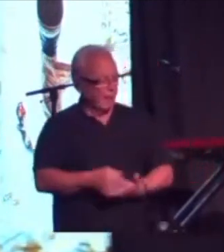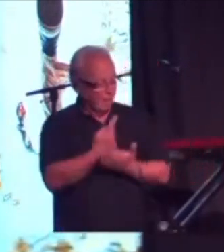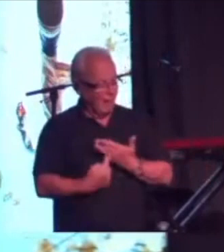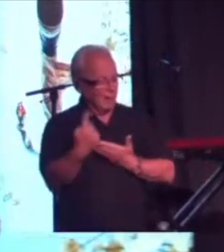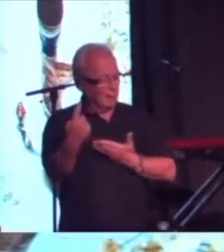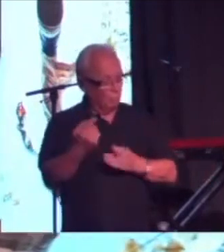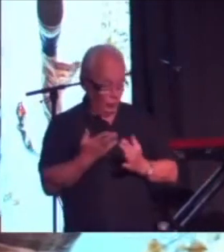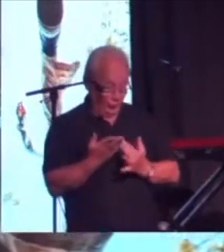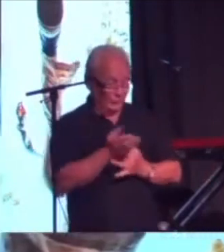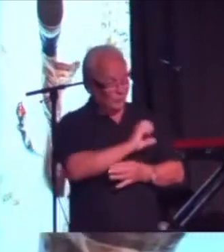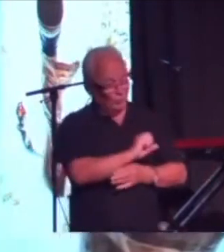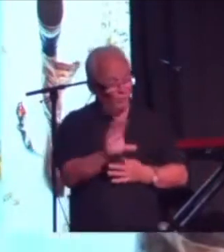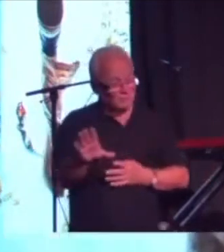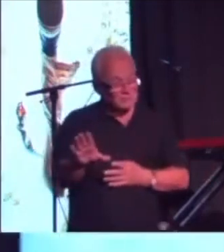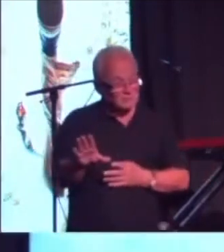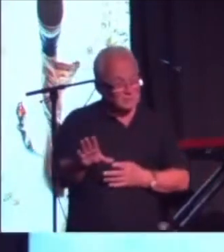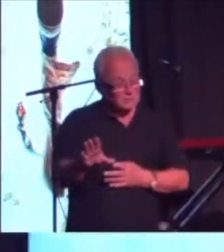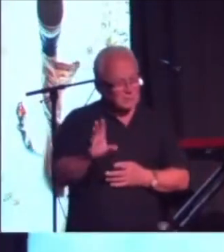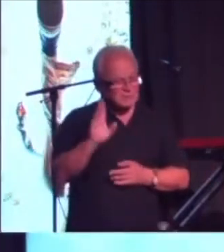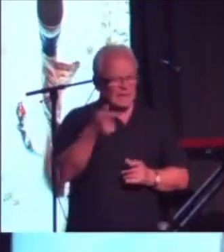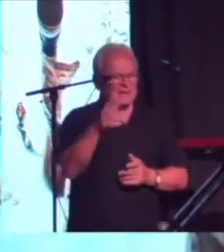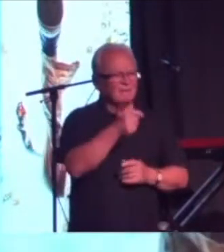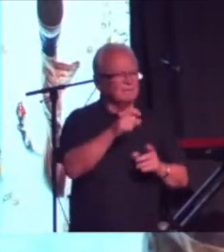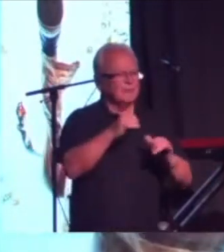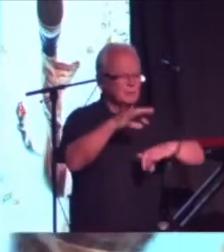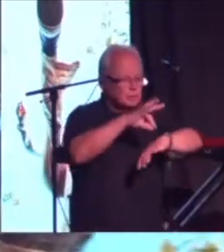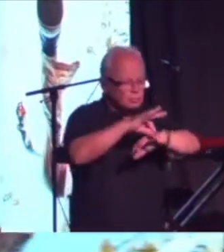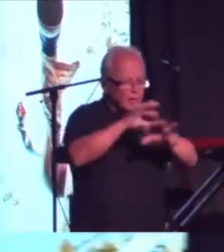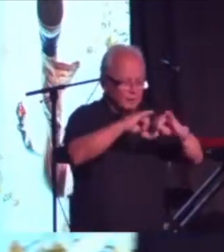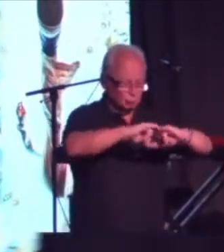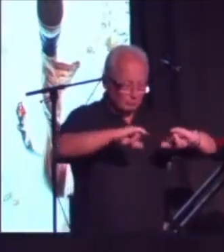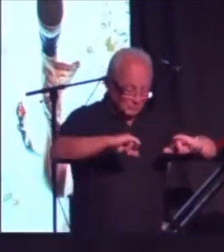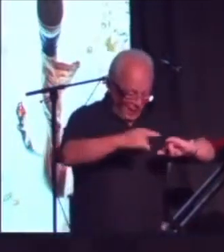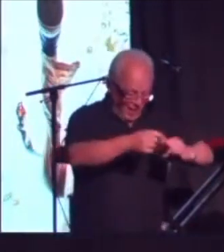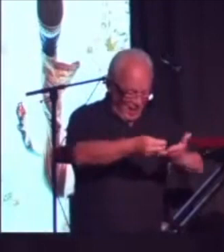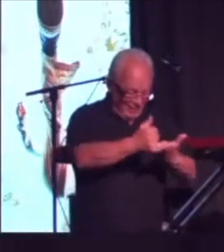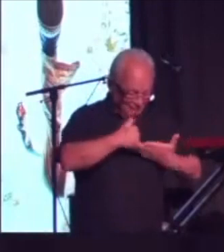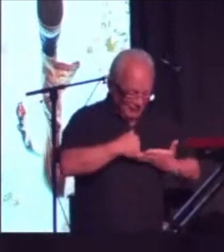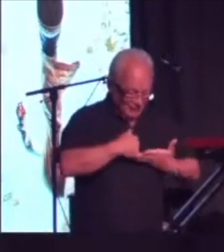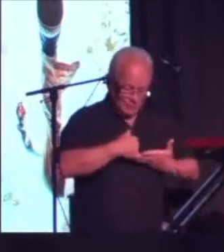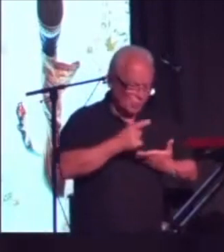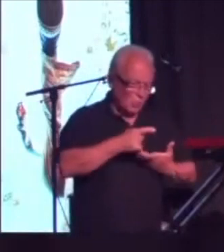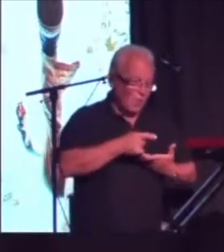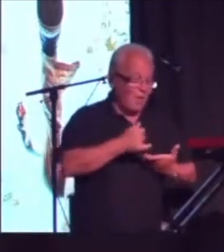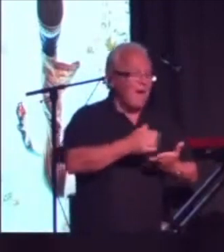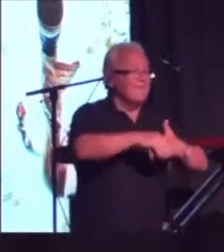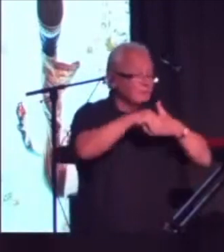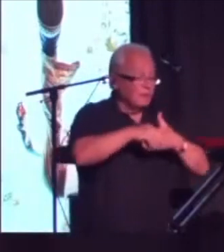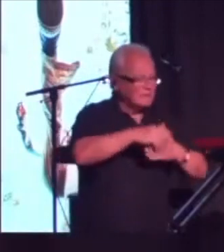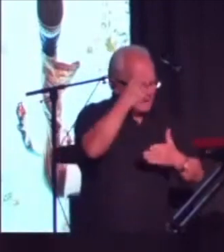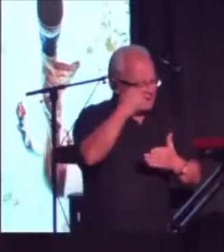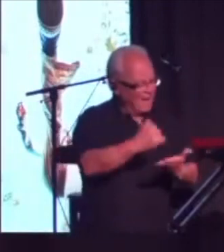not found in a prescription, it's found in a friend. You cannot fix an eternal problem with a man-made solution. So why